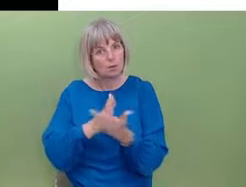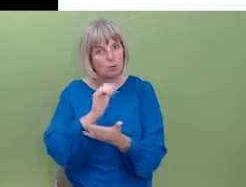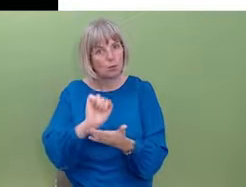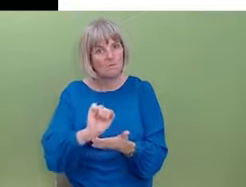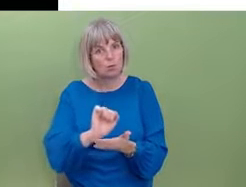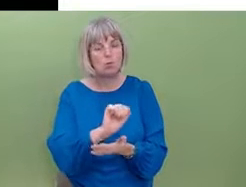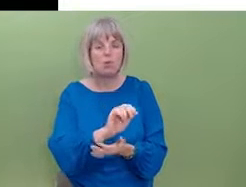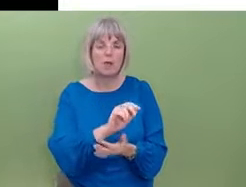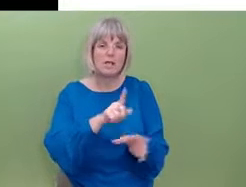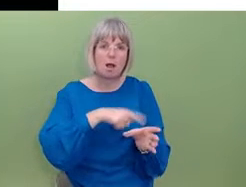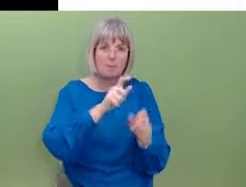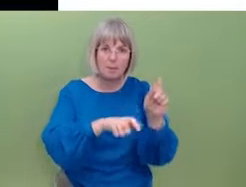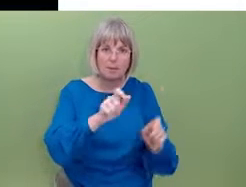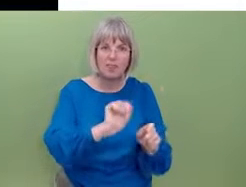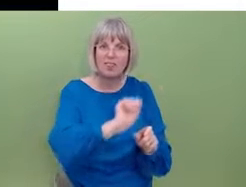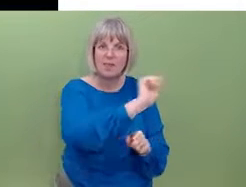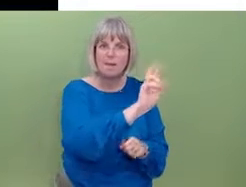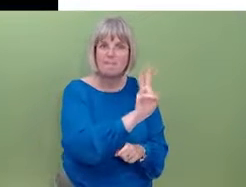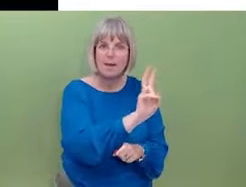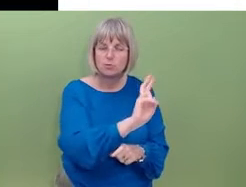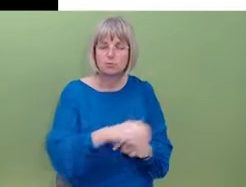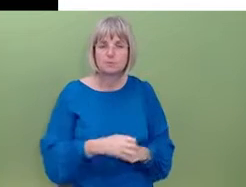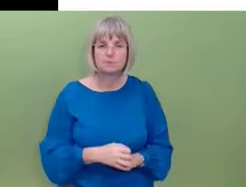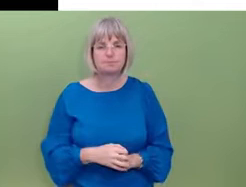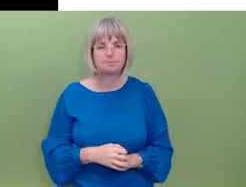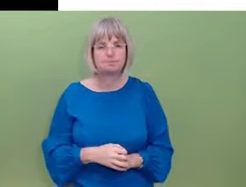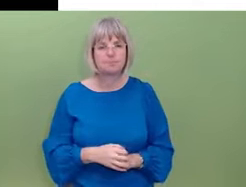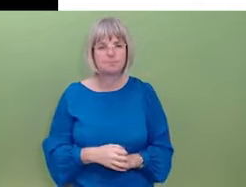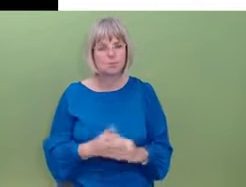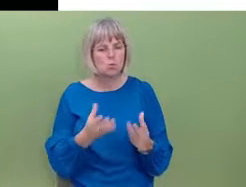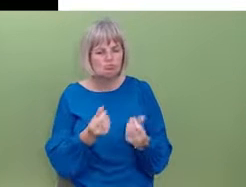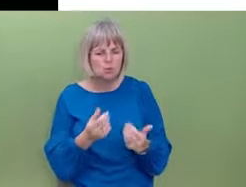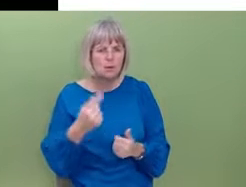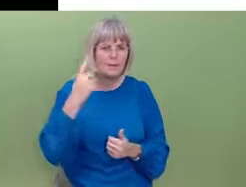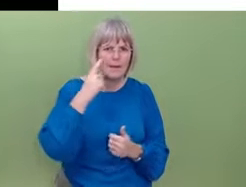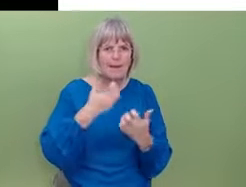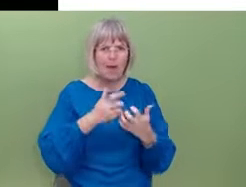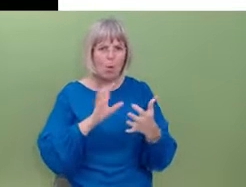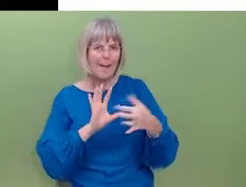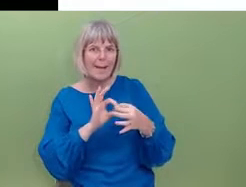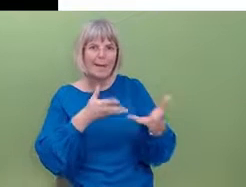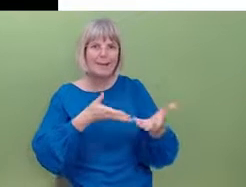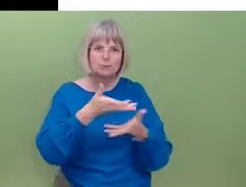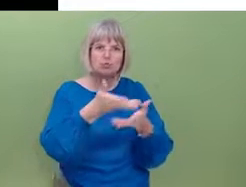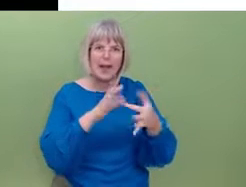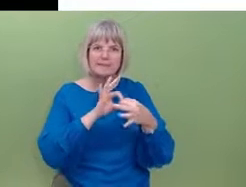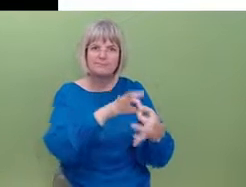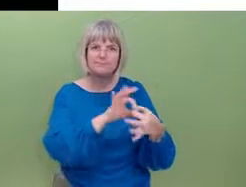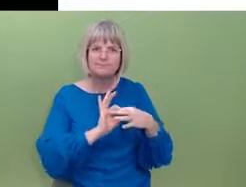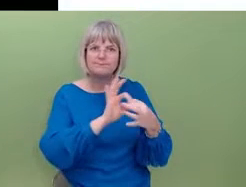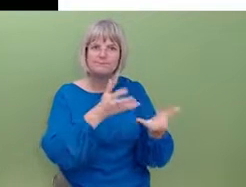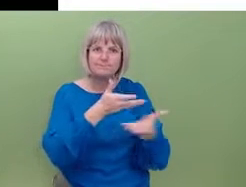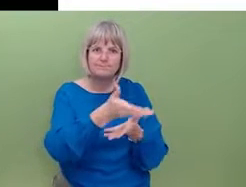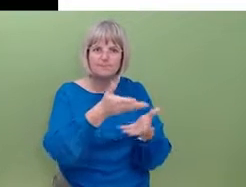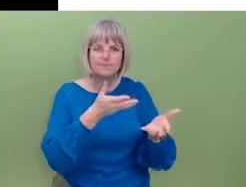And looking at resources, we can think about ways to make them interactive during the session. When using video call,